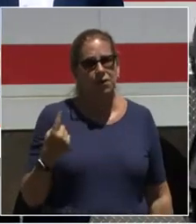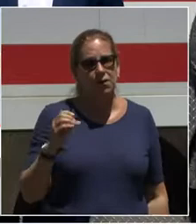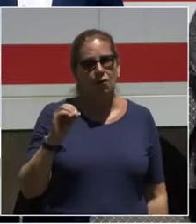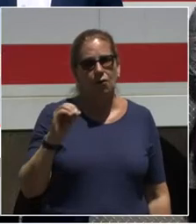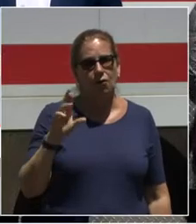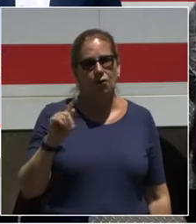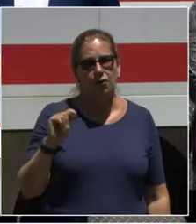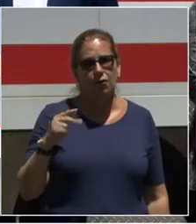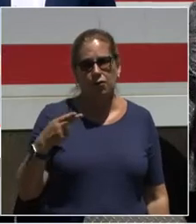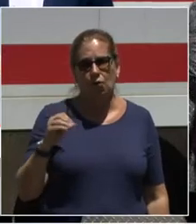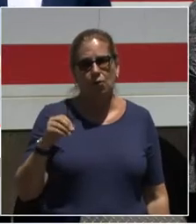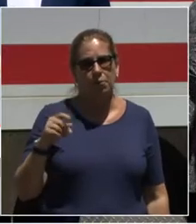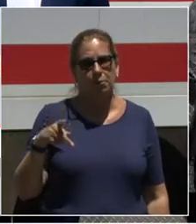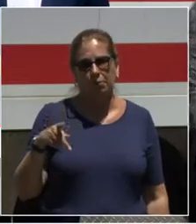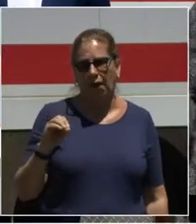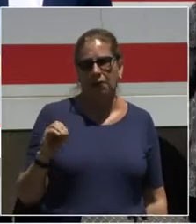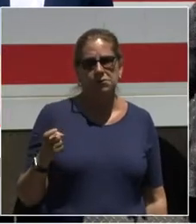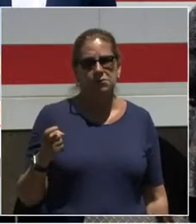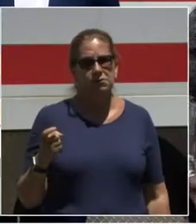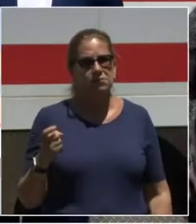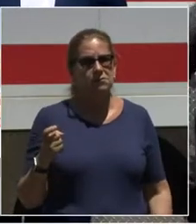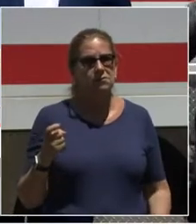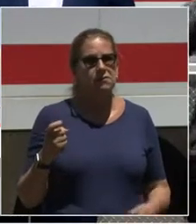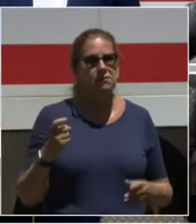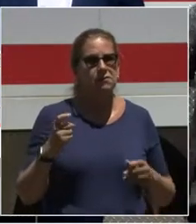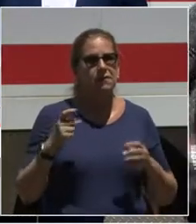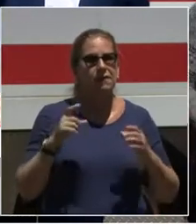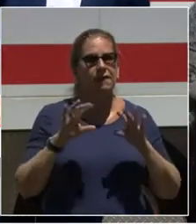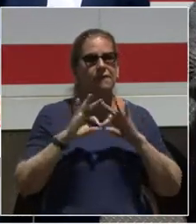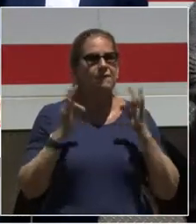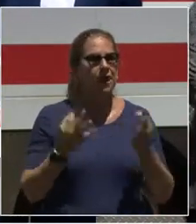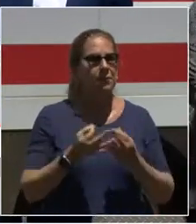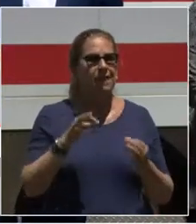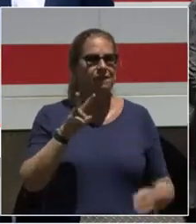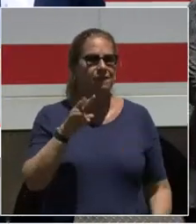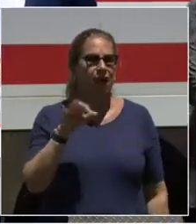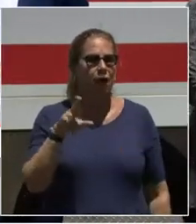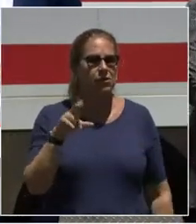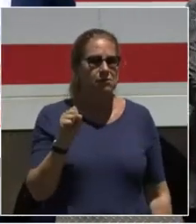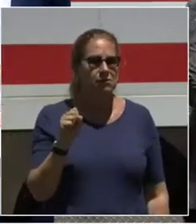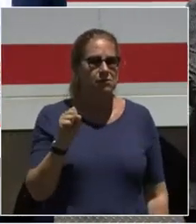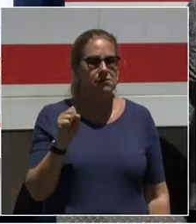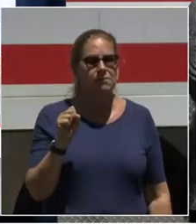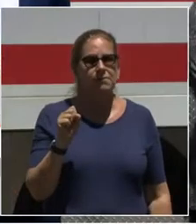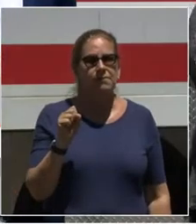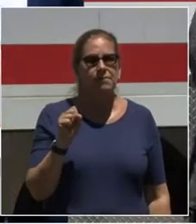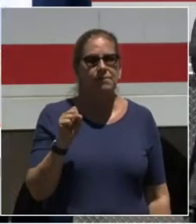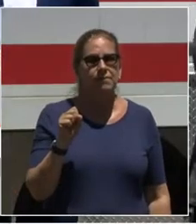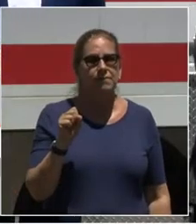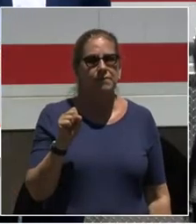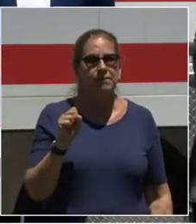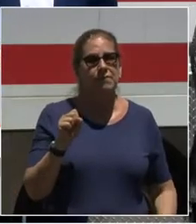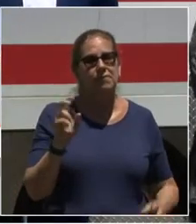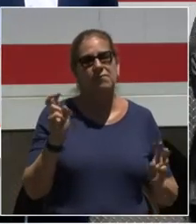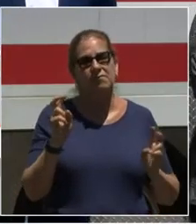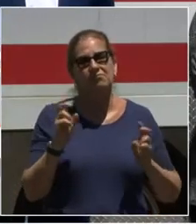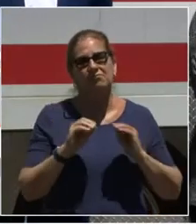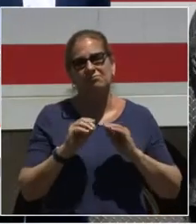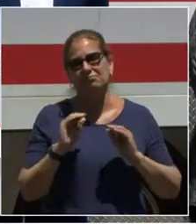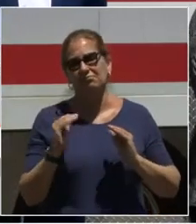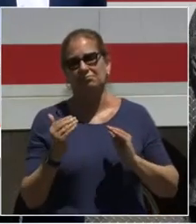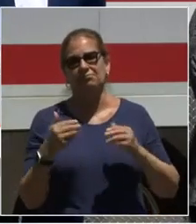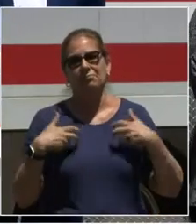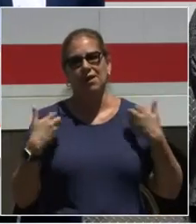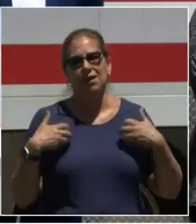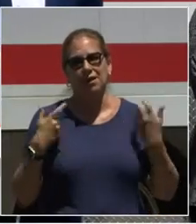that monkeypox is part of. The vast majority of those are going to be monkeypox. So we assume this is going to be monkeypox, and that's what CDC's directives